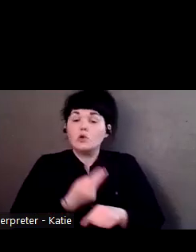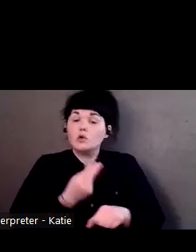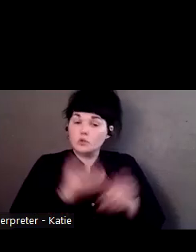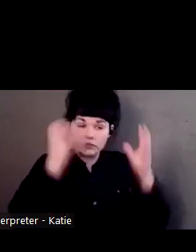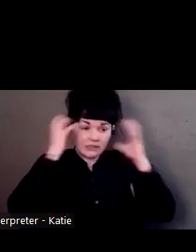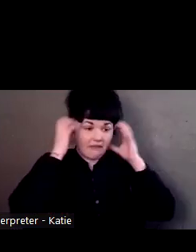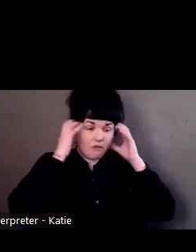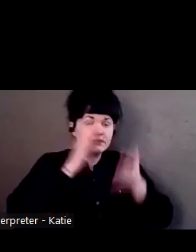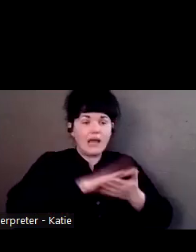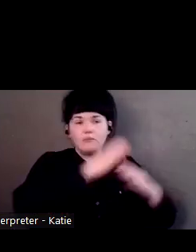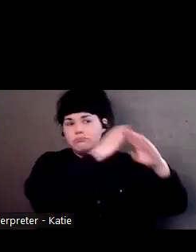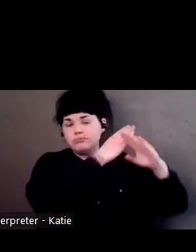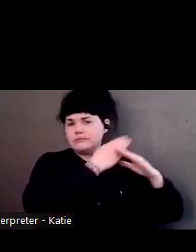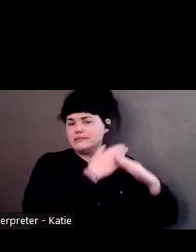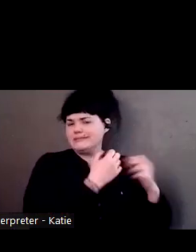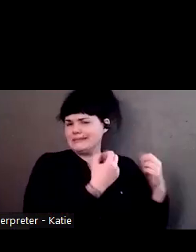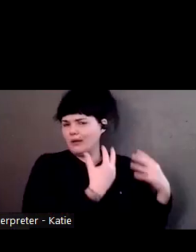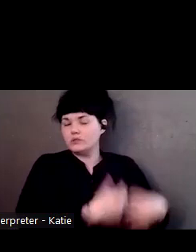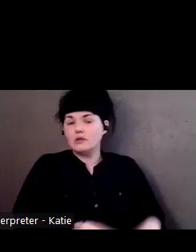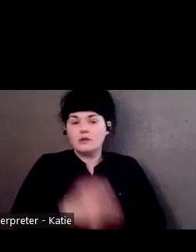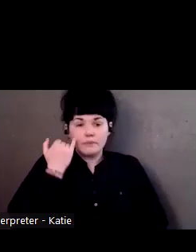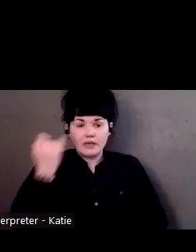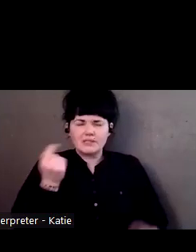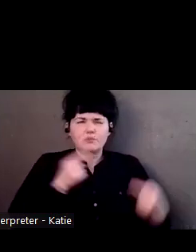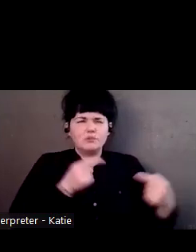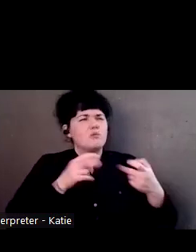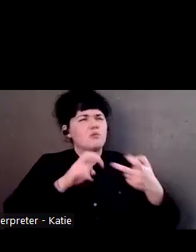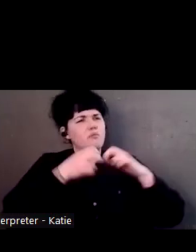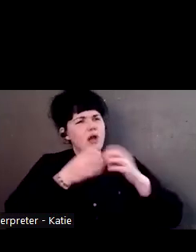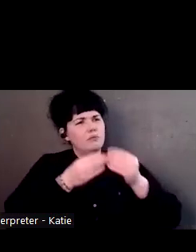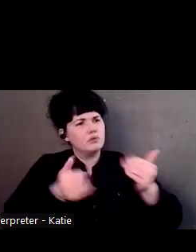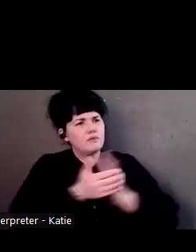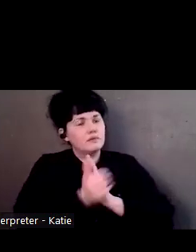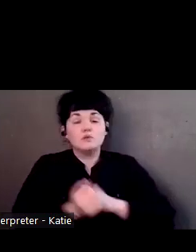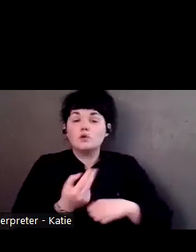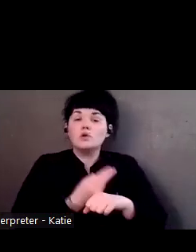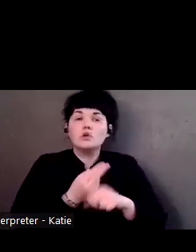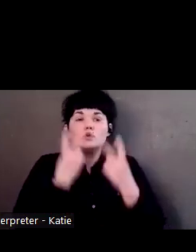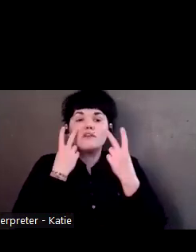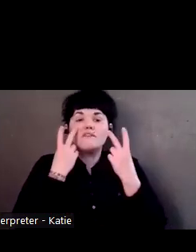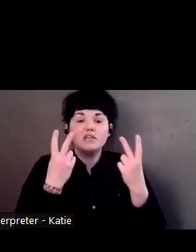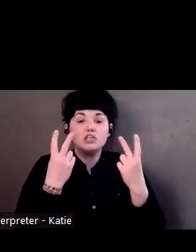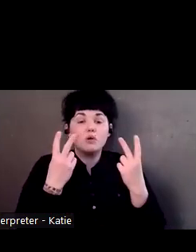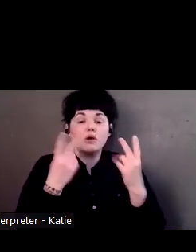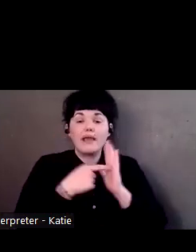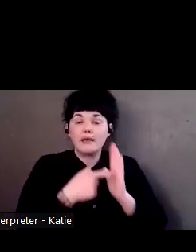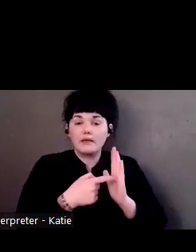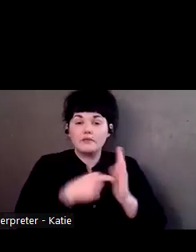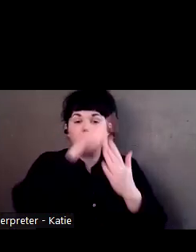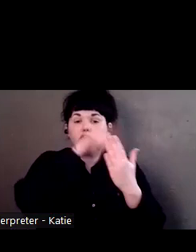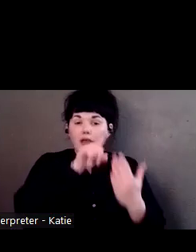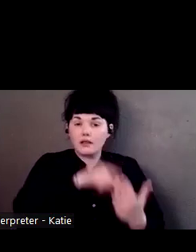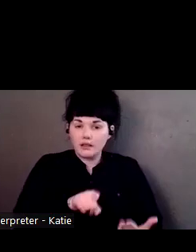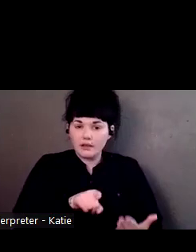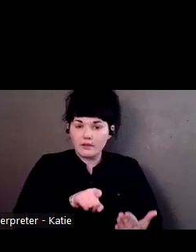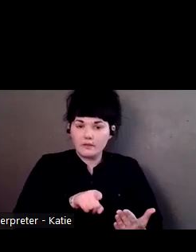So for someone who might have some difficulties with problem solving, use of visual aids or checklists, flowcharts, introduce